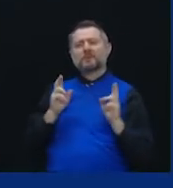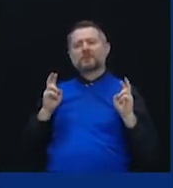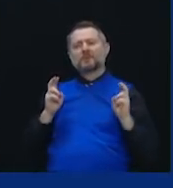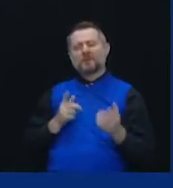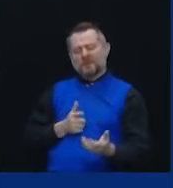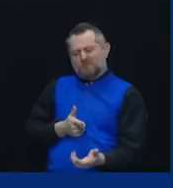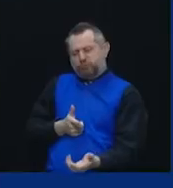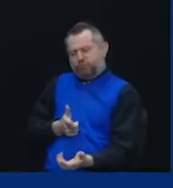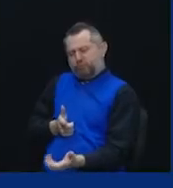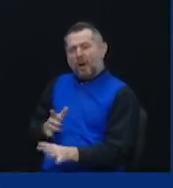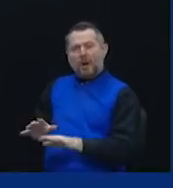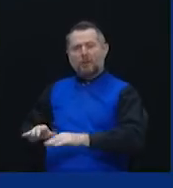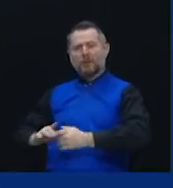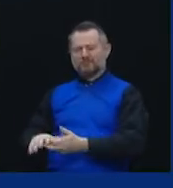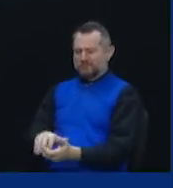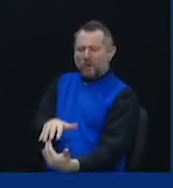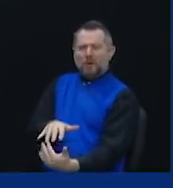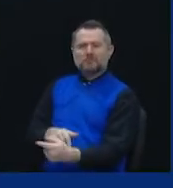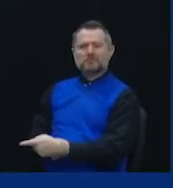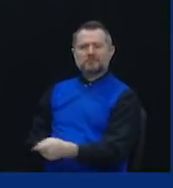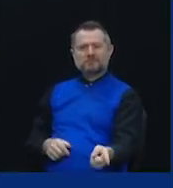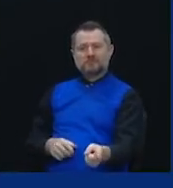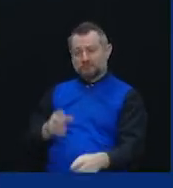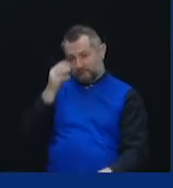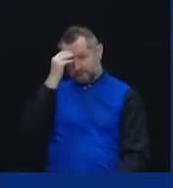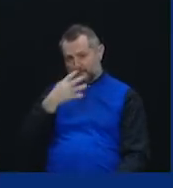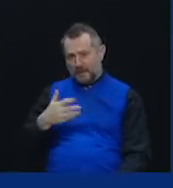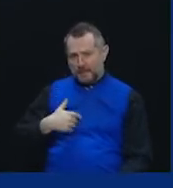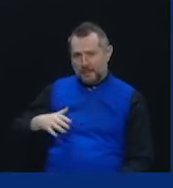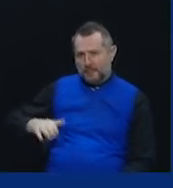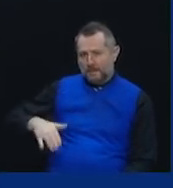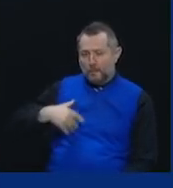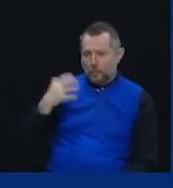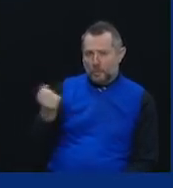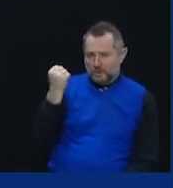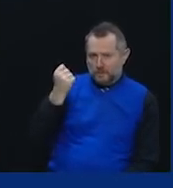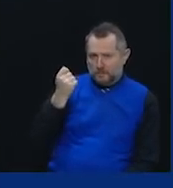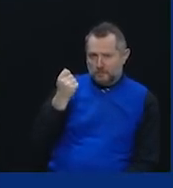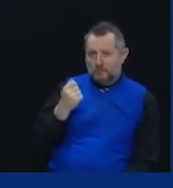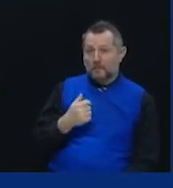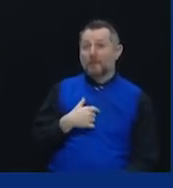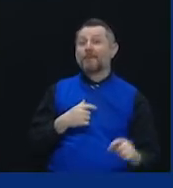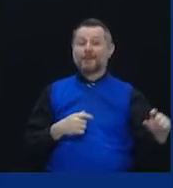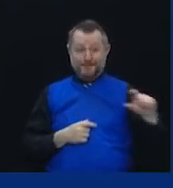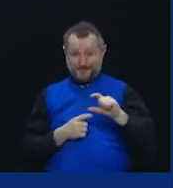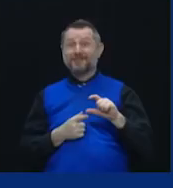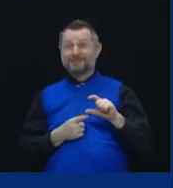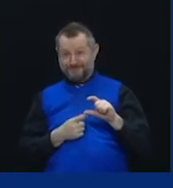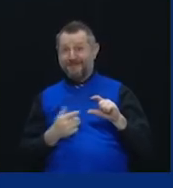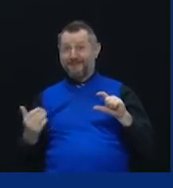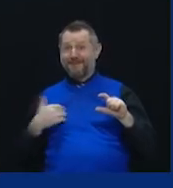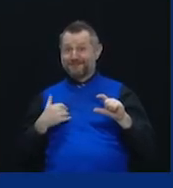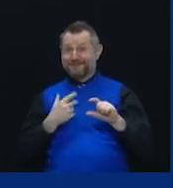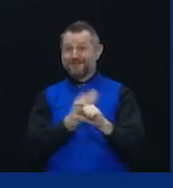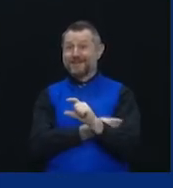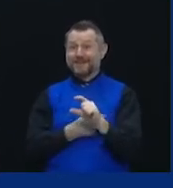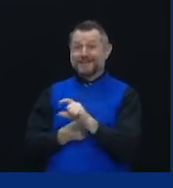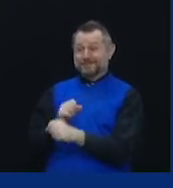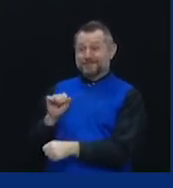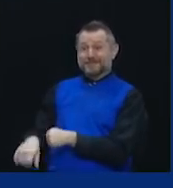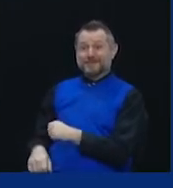The vaccine is there. The vaccine will win the war, but we're in a race with COVID